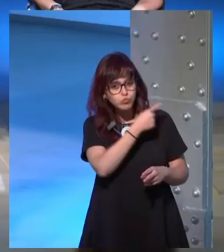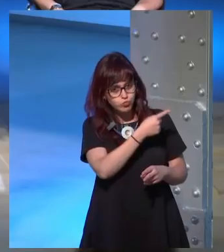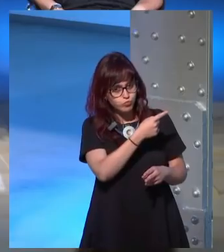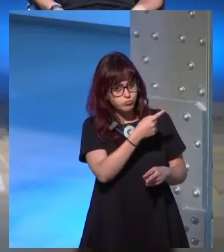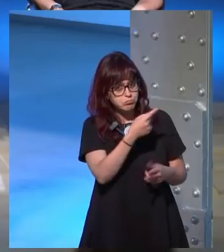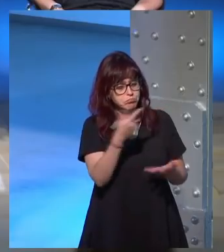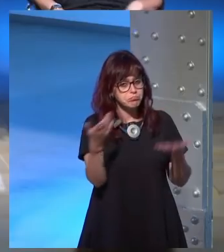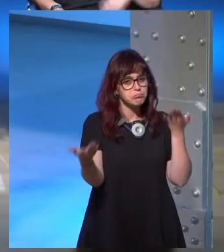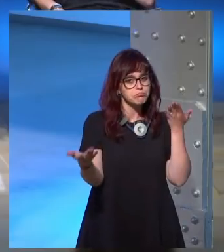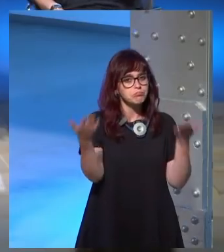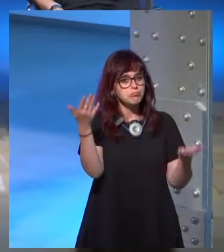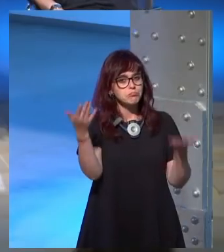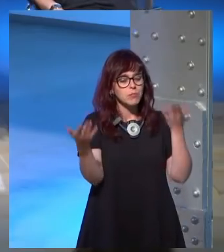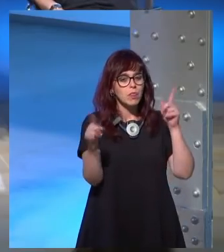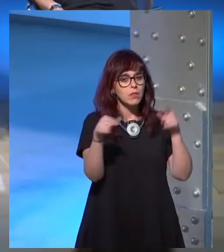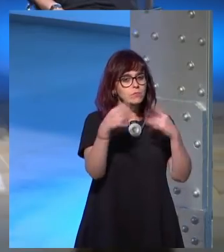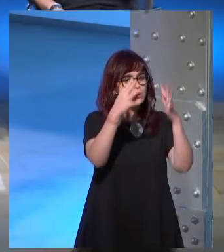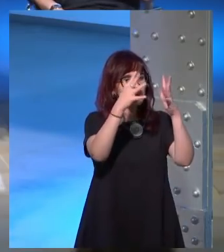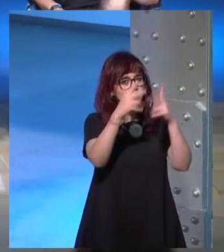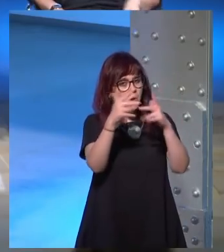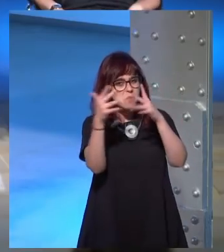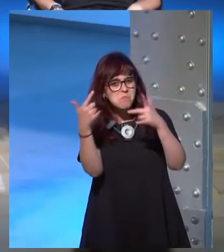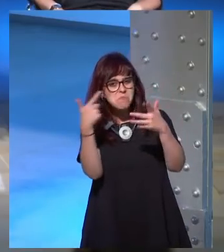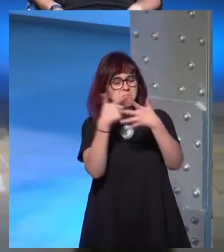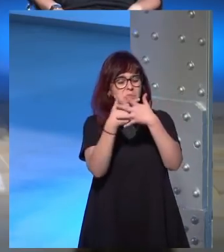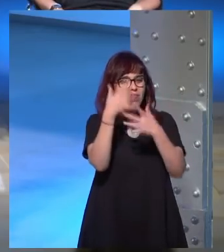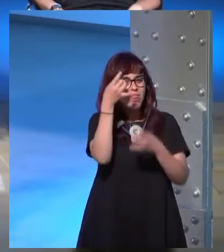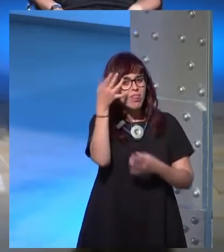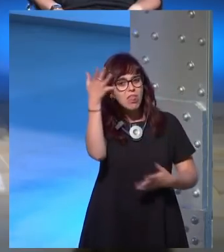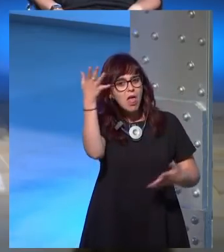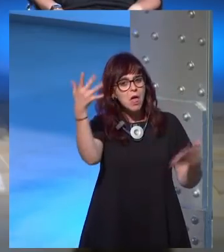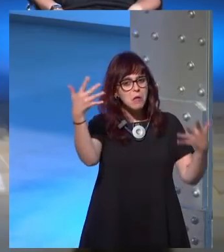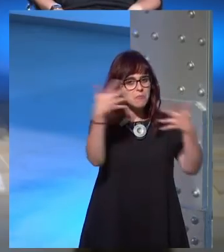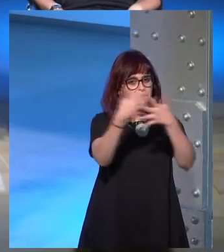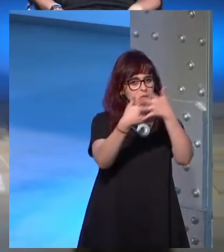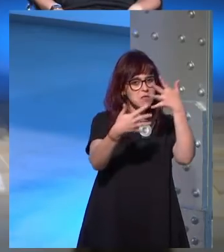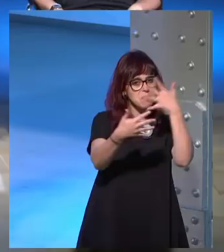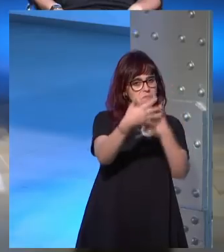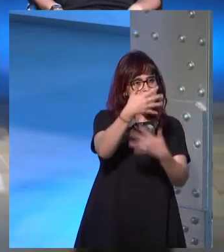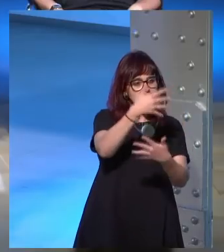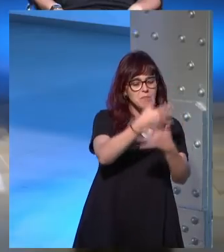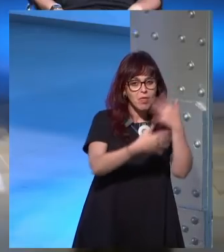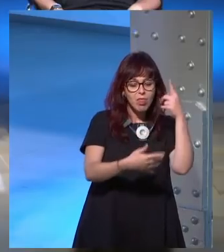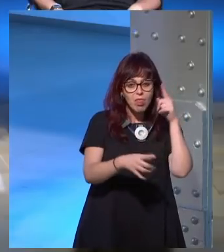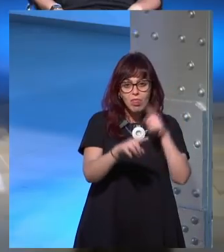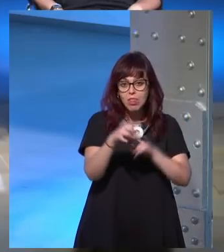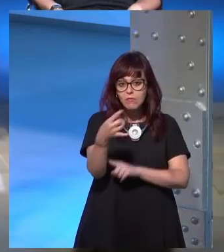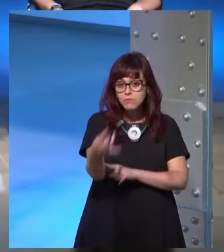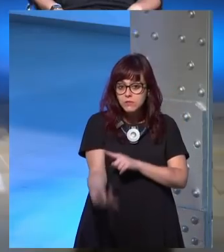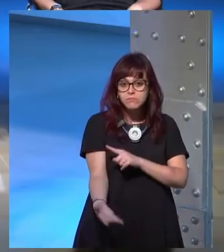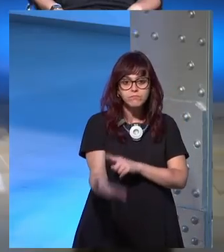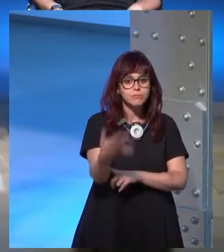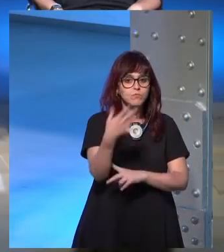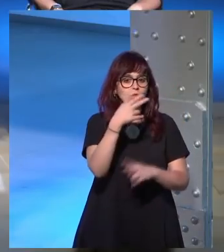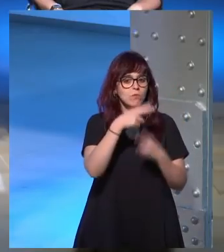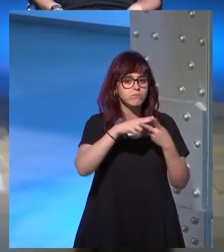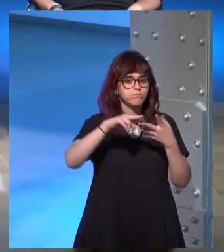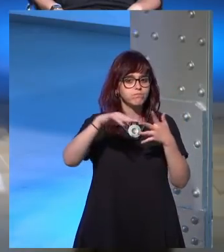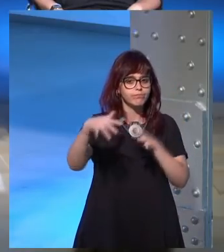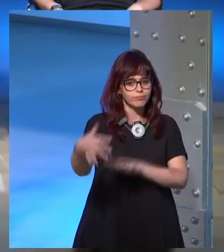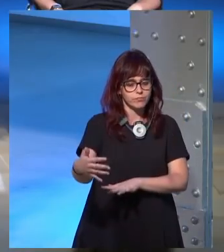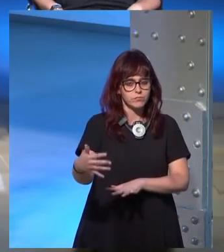time, and sort of came up with, again, it became its own thing. But yeah, I do tend